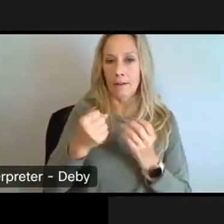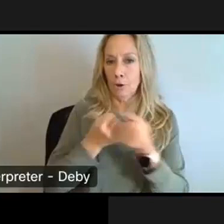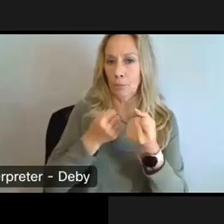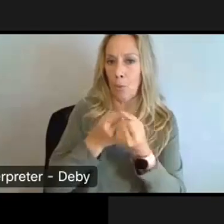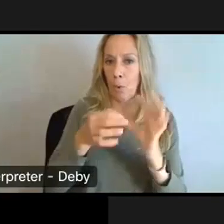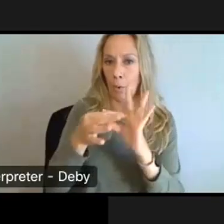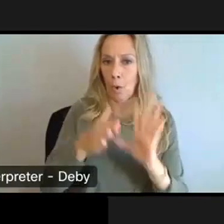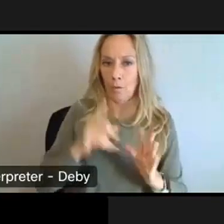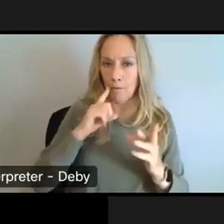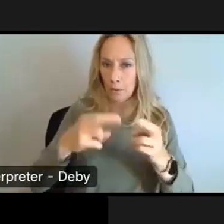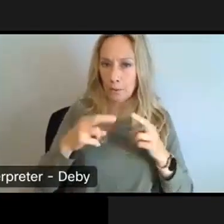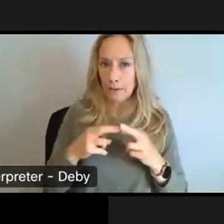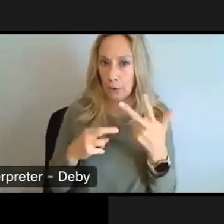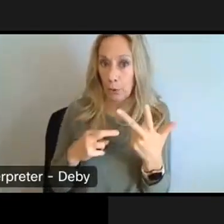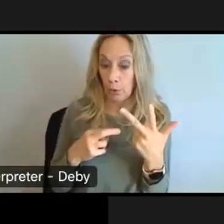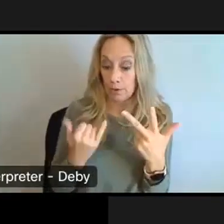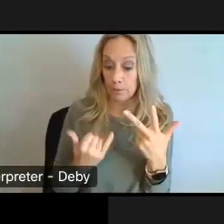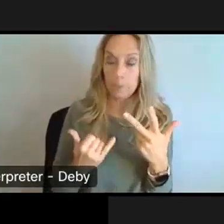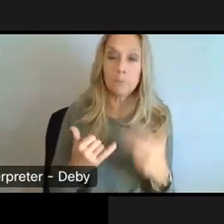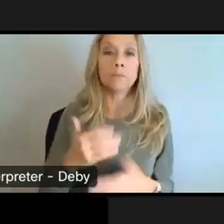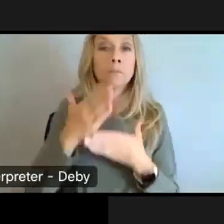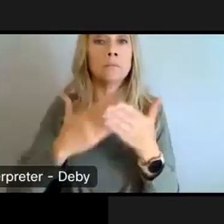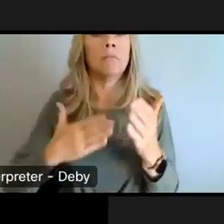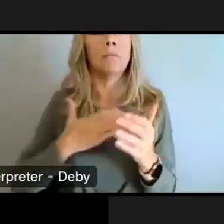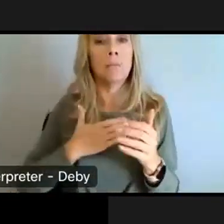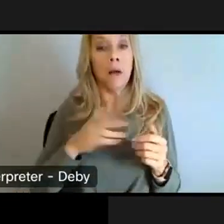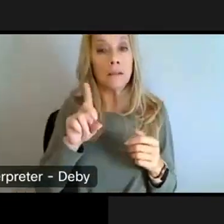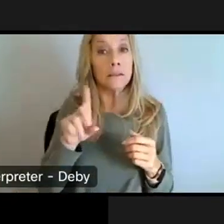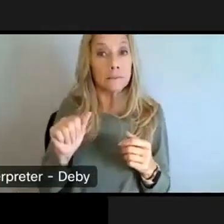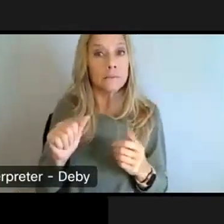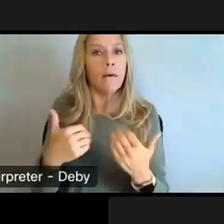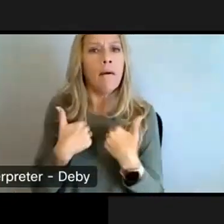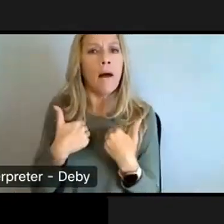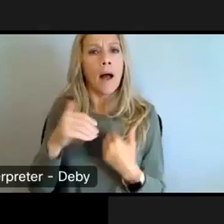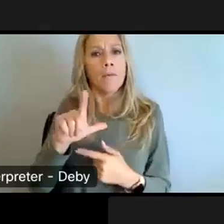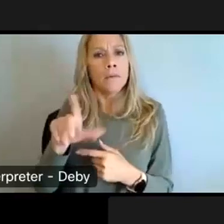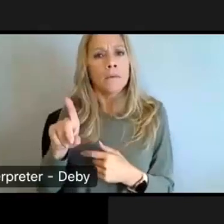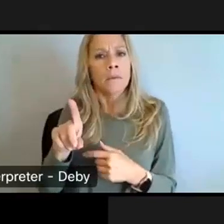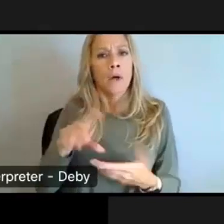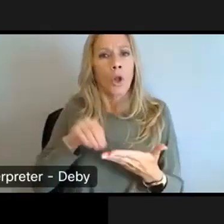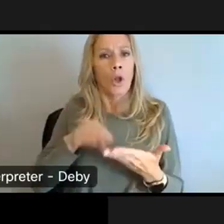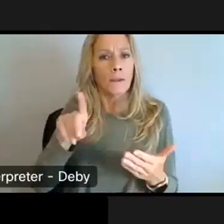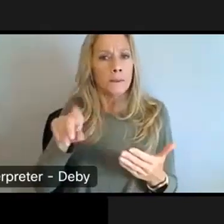moment. So some of my disabilities that affect me, I have a learning disability. So it